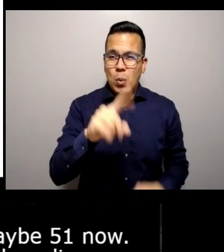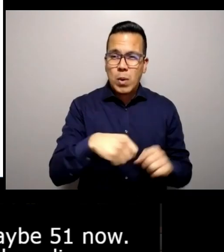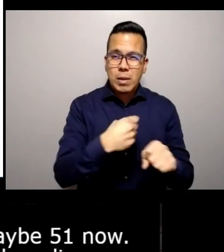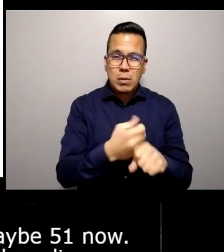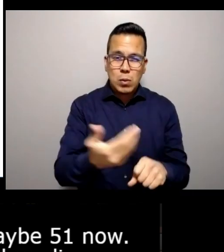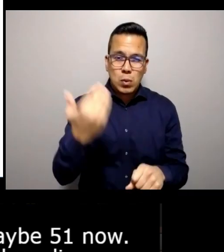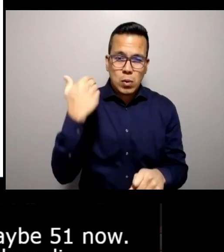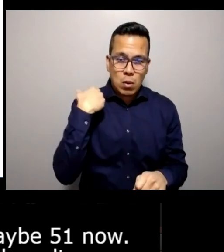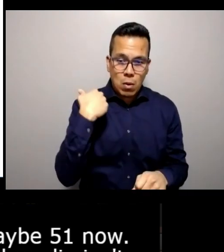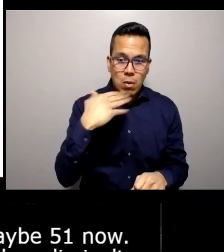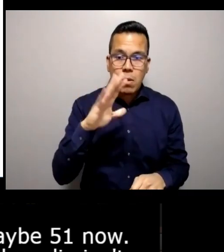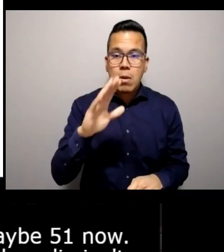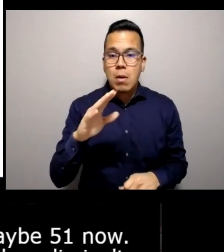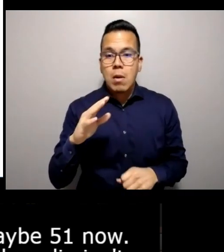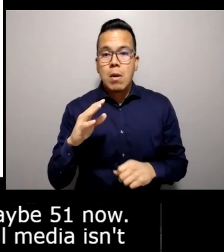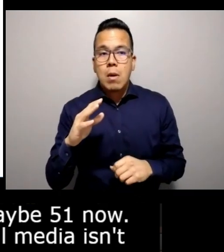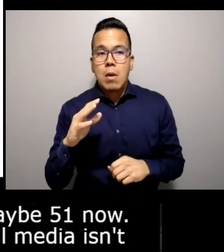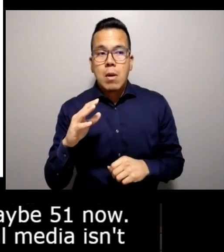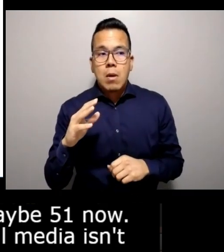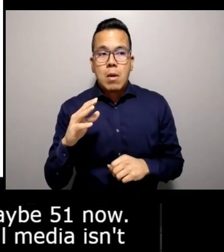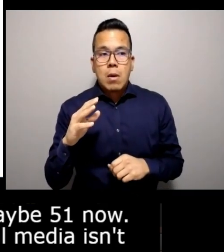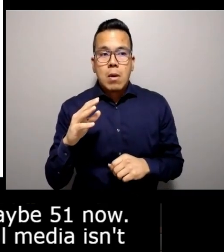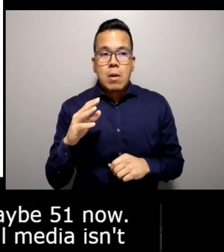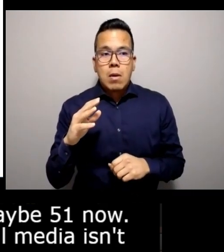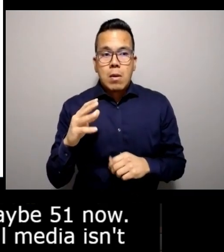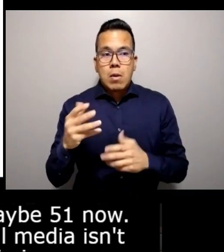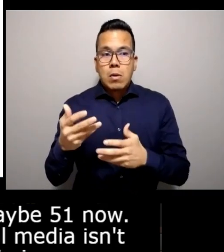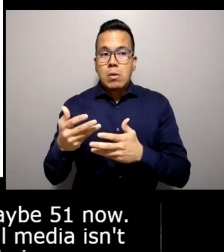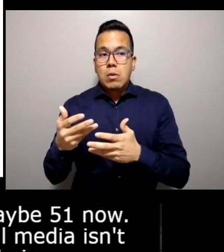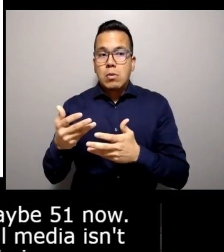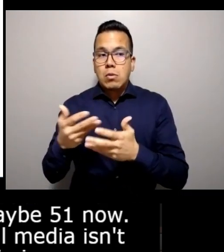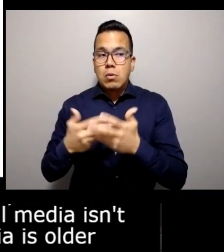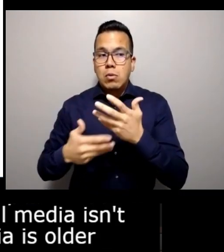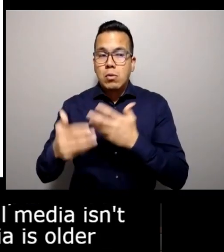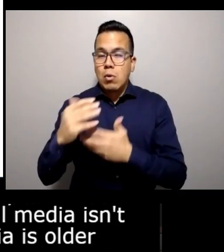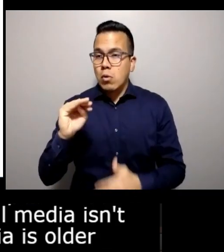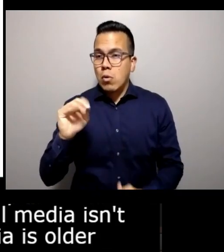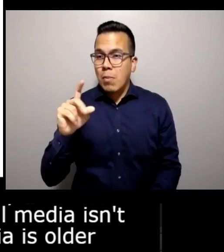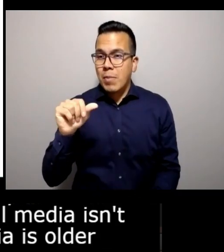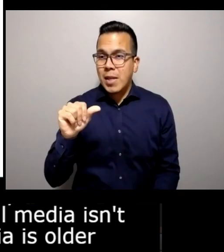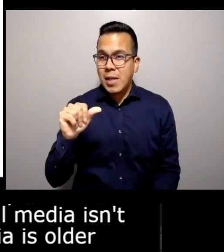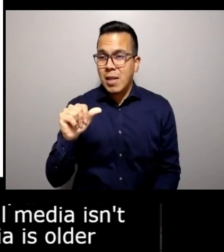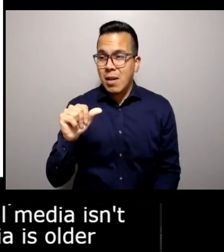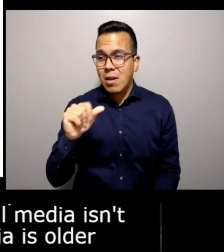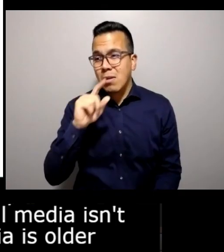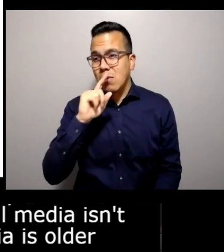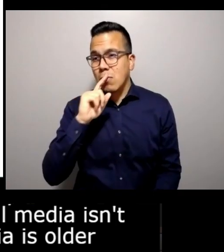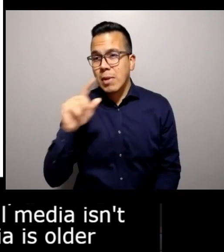that old, although in some ways social media is older than the World Wide Web, since Usenet groups and